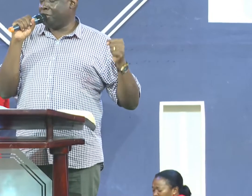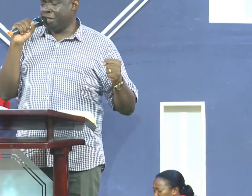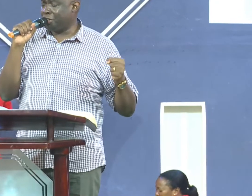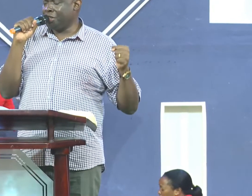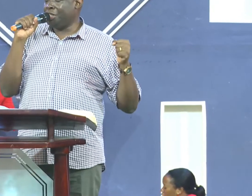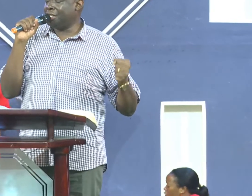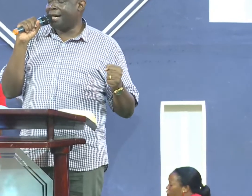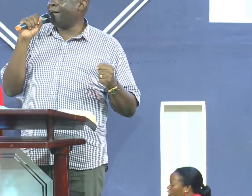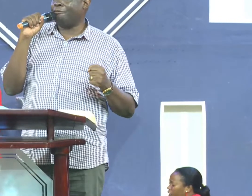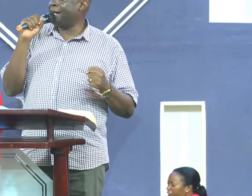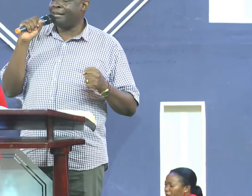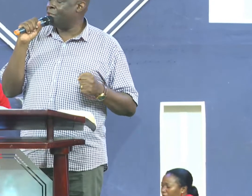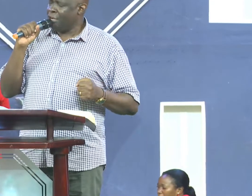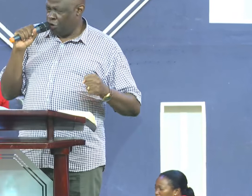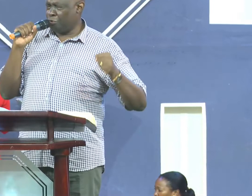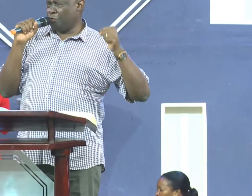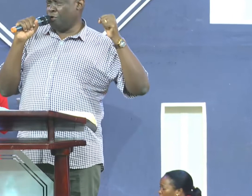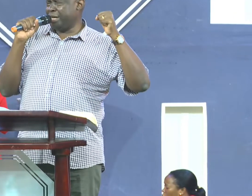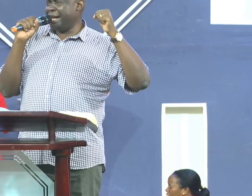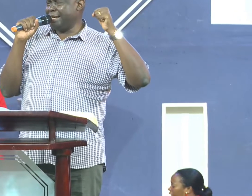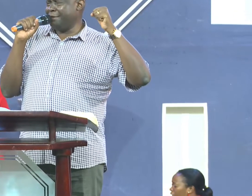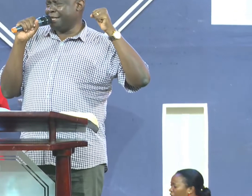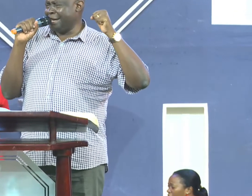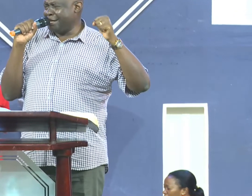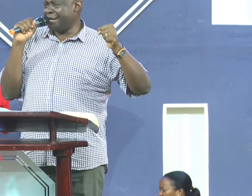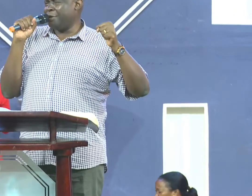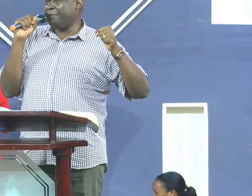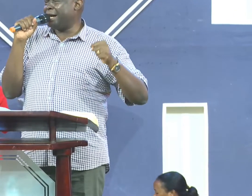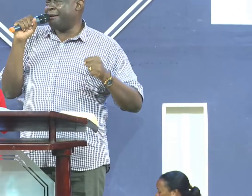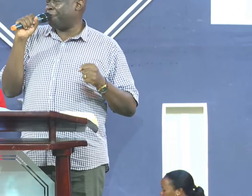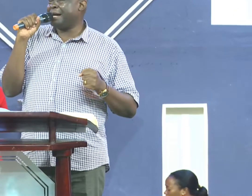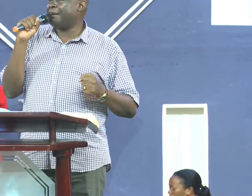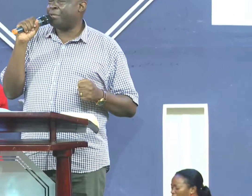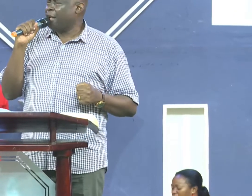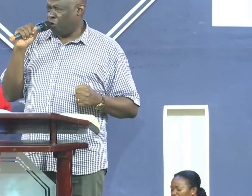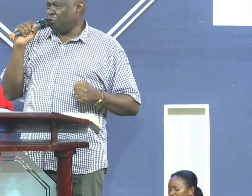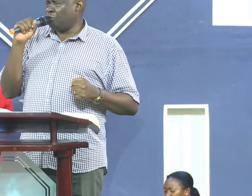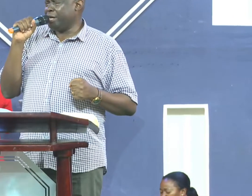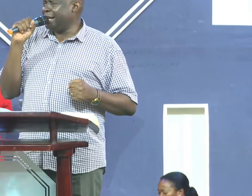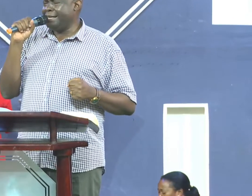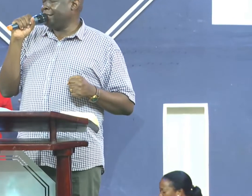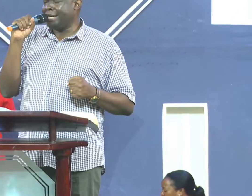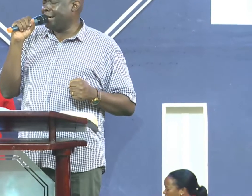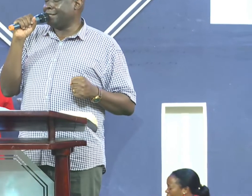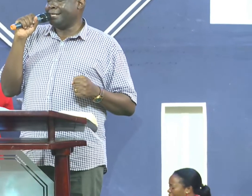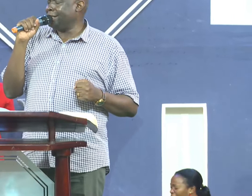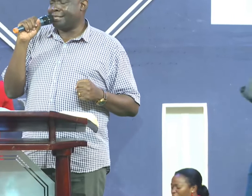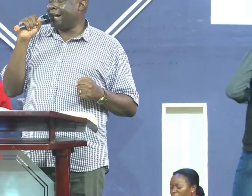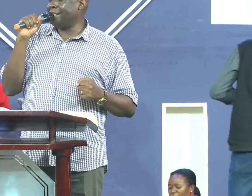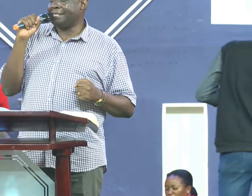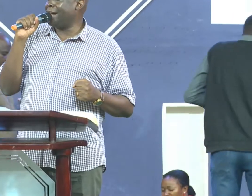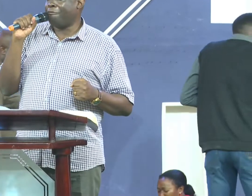ne bizinesi ezaafa okwogera n'ebigendererwa ebyafa okwogera